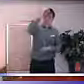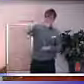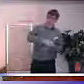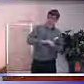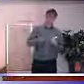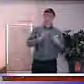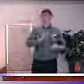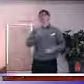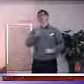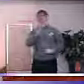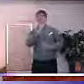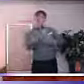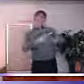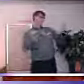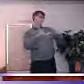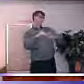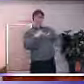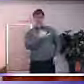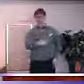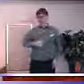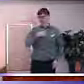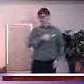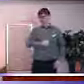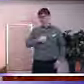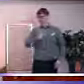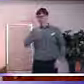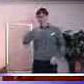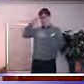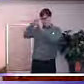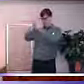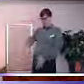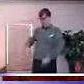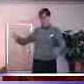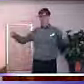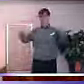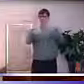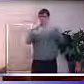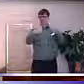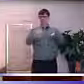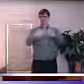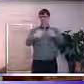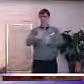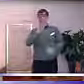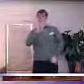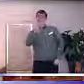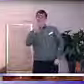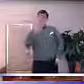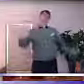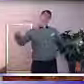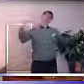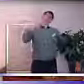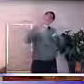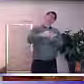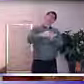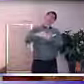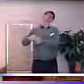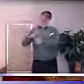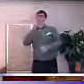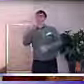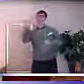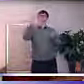Now, I'll be candid. For myself, I find sometimes challenges. Sometimes my challenge is